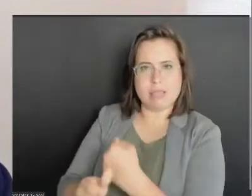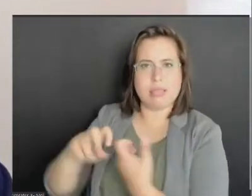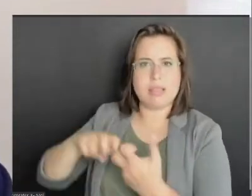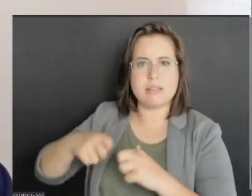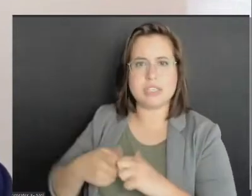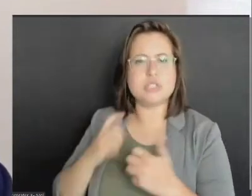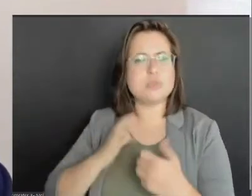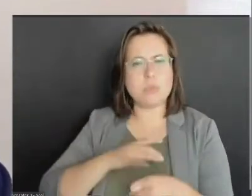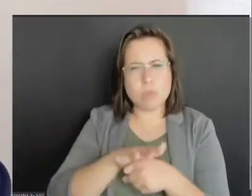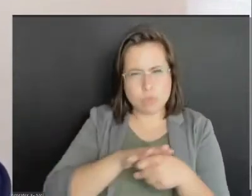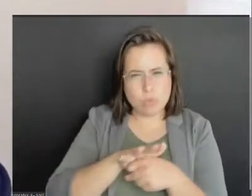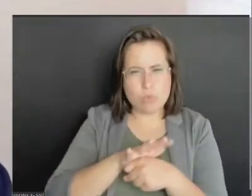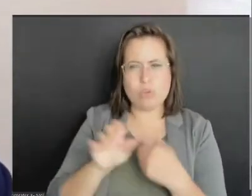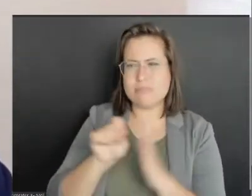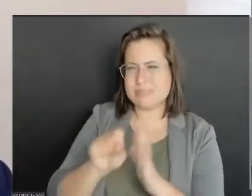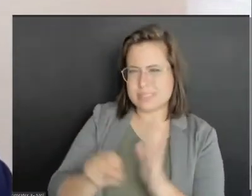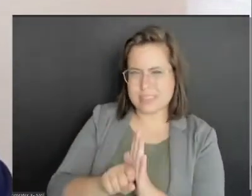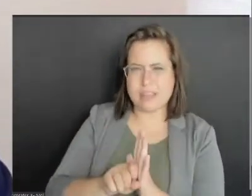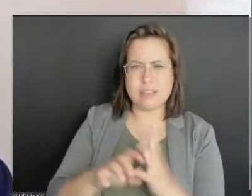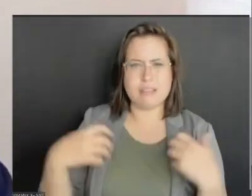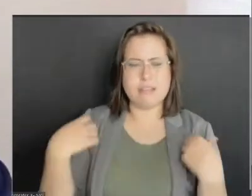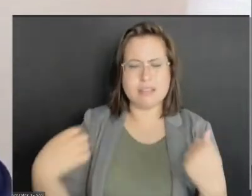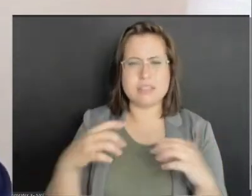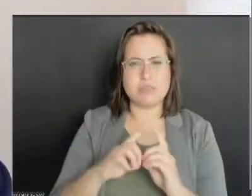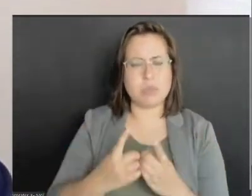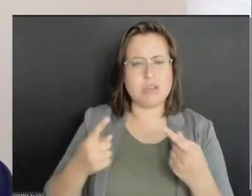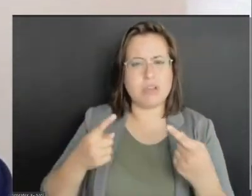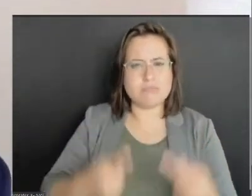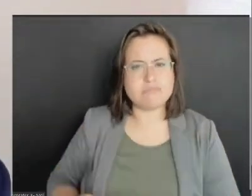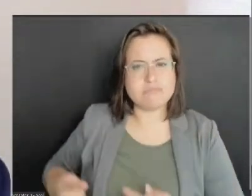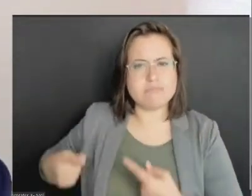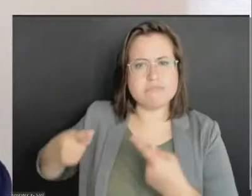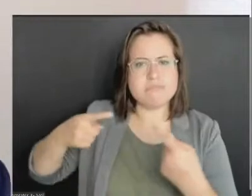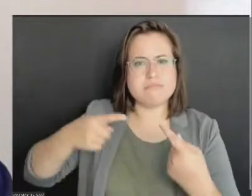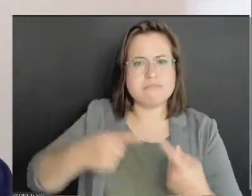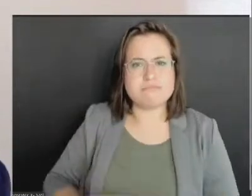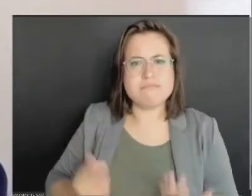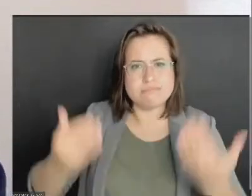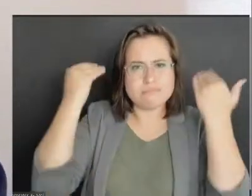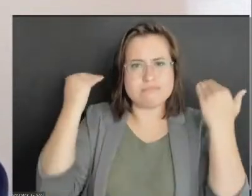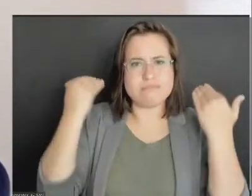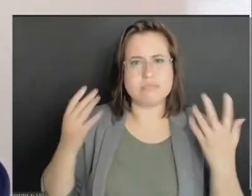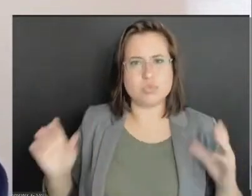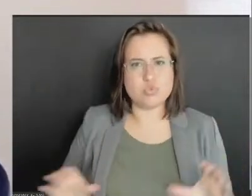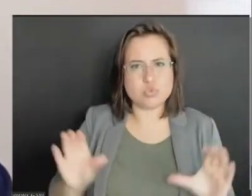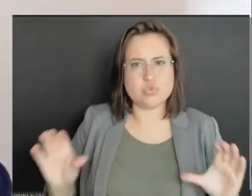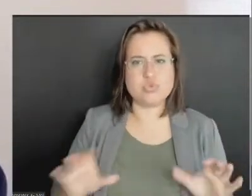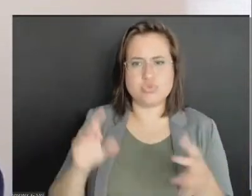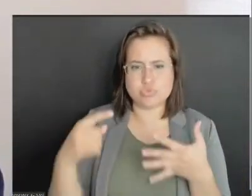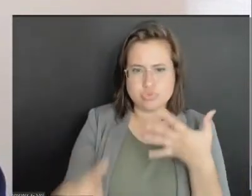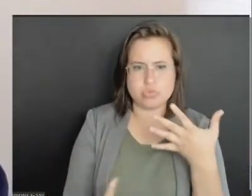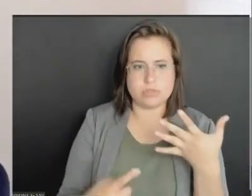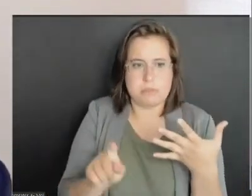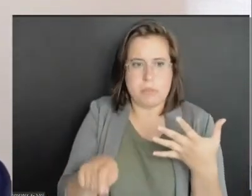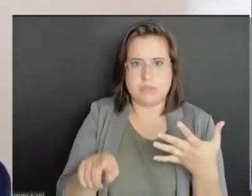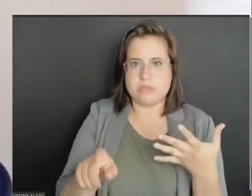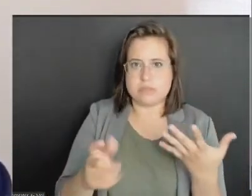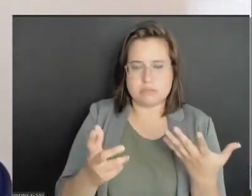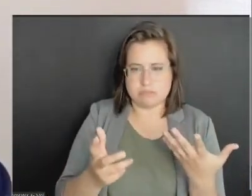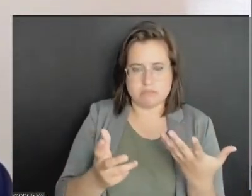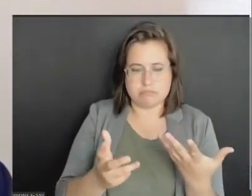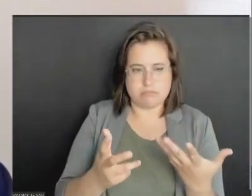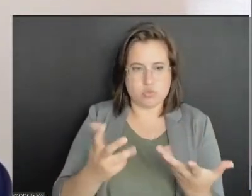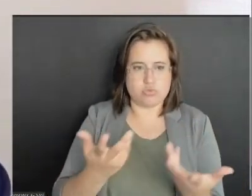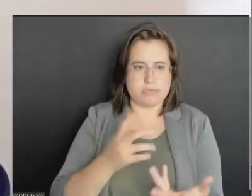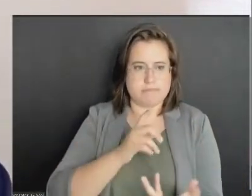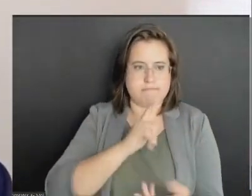departments are really struggling to do all of the things that really must be and should be done to protect the community's health. So I really just want